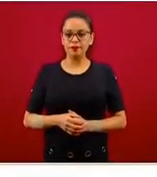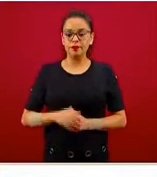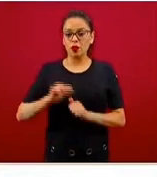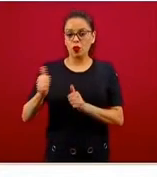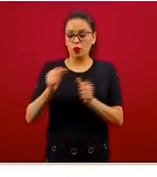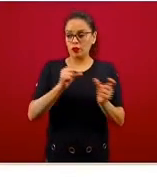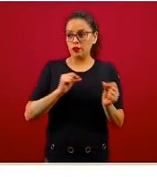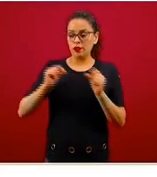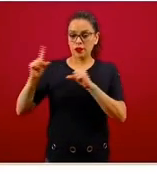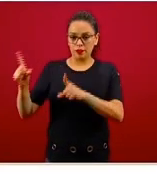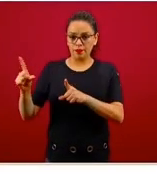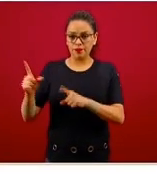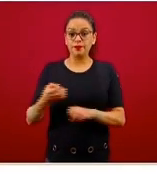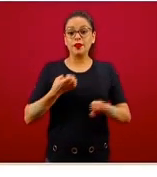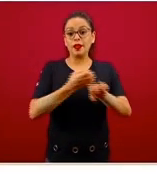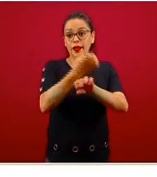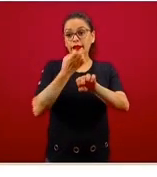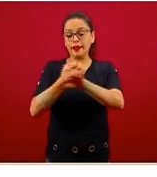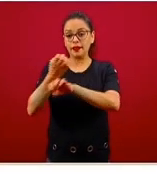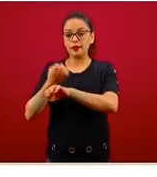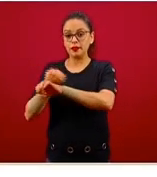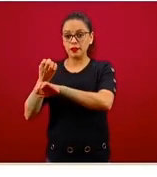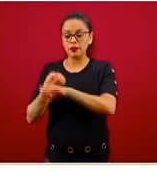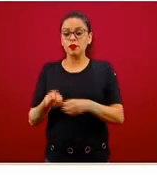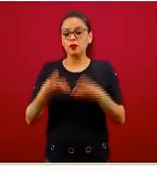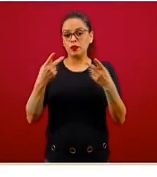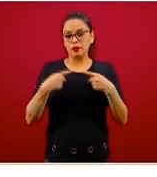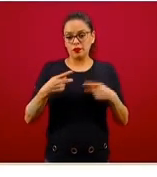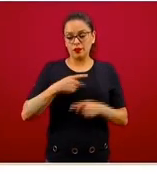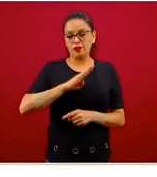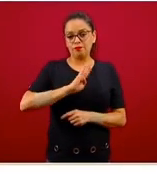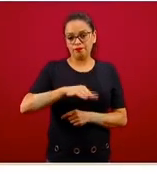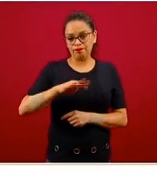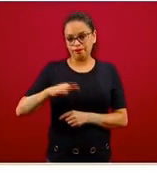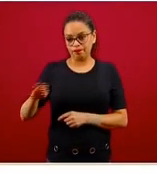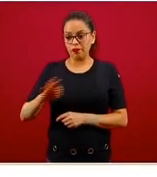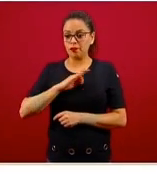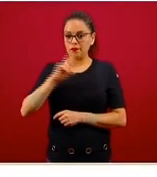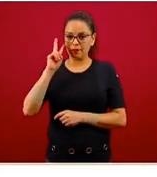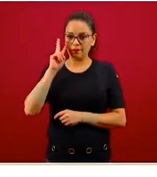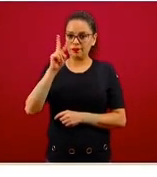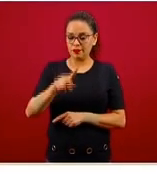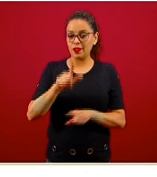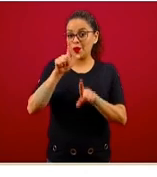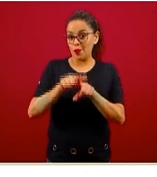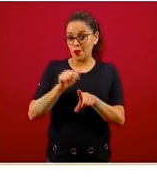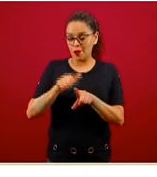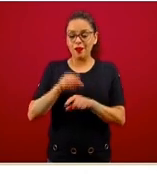these 152 will eventually be confirmed to be COVID-19 caused.